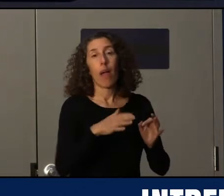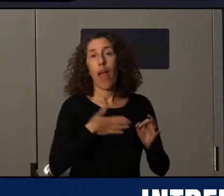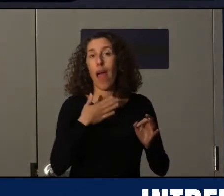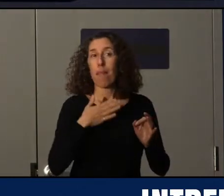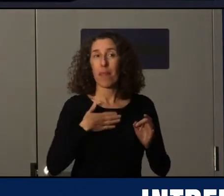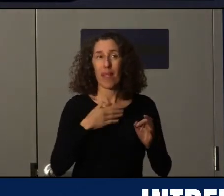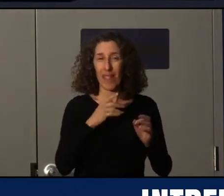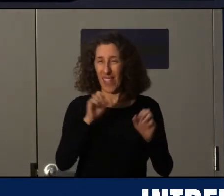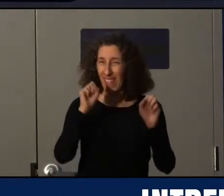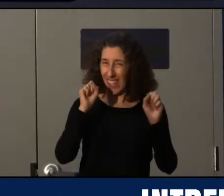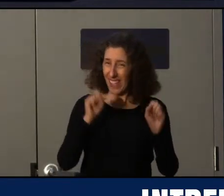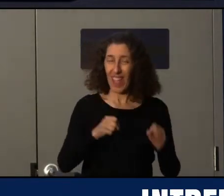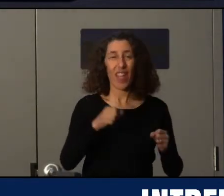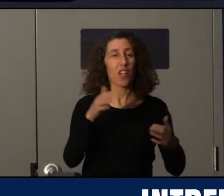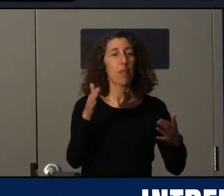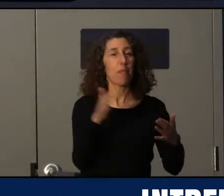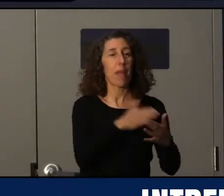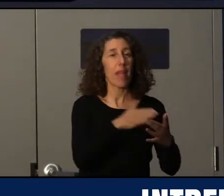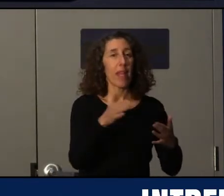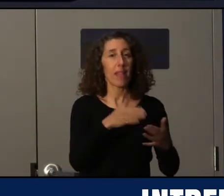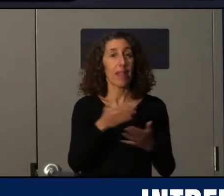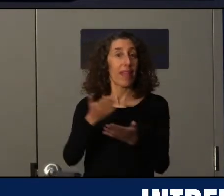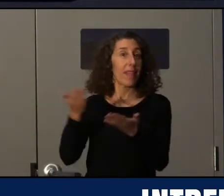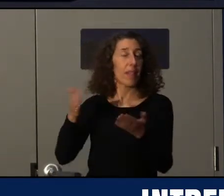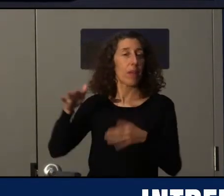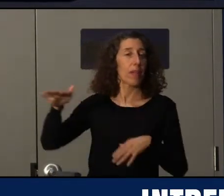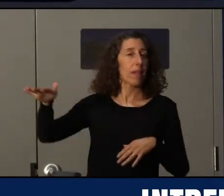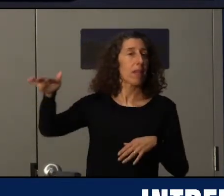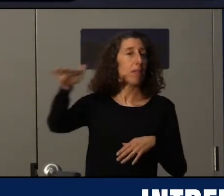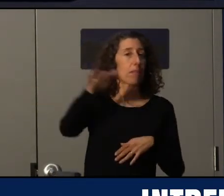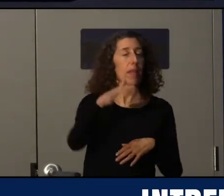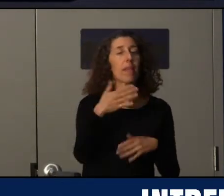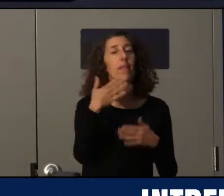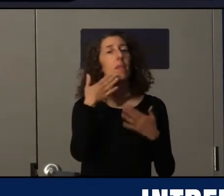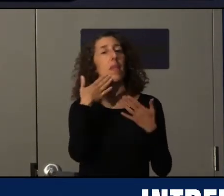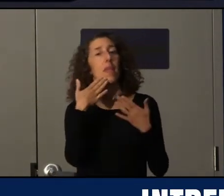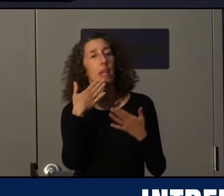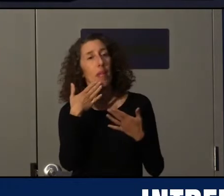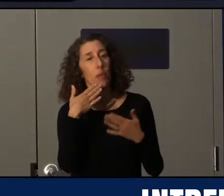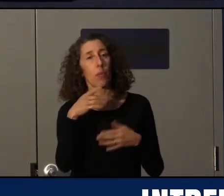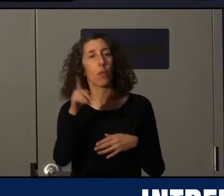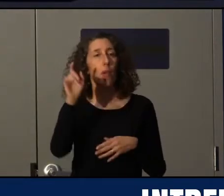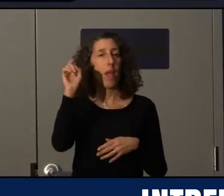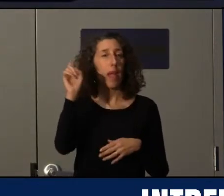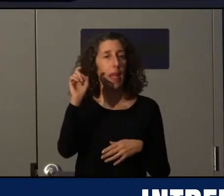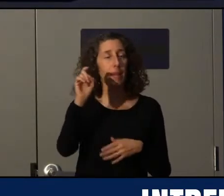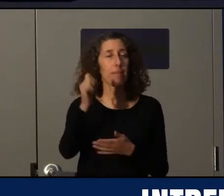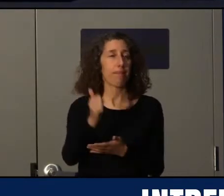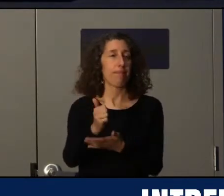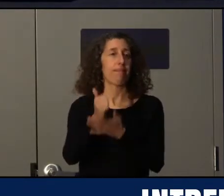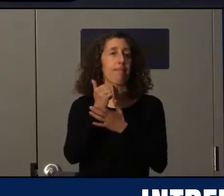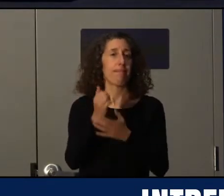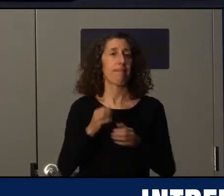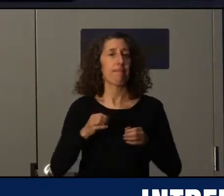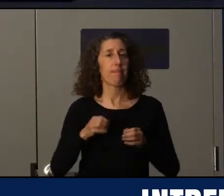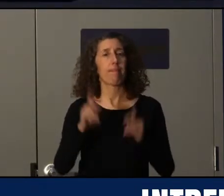support from not only SpaceX to make it happen and believe that I could do it, but also my crew